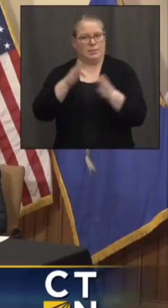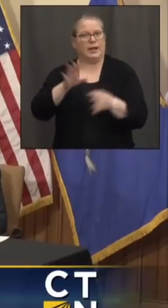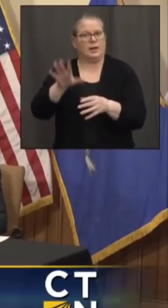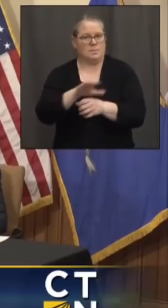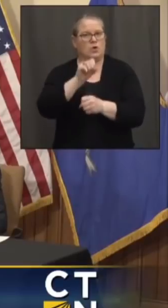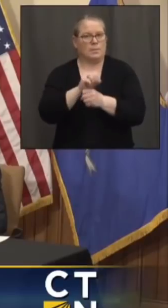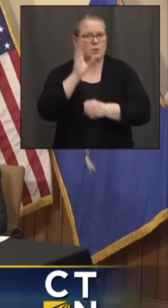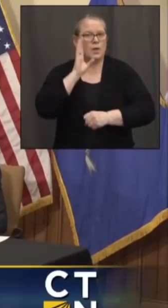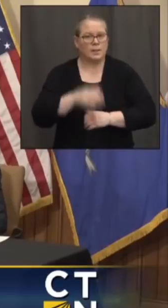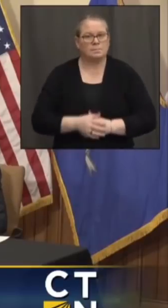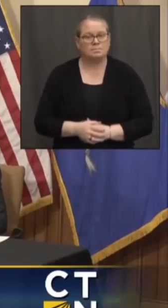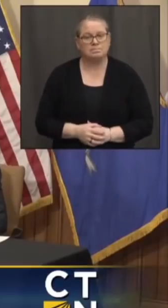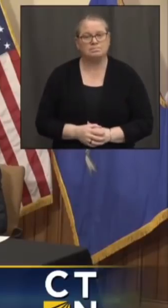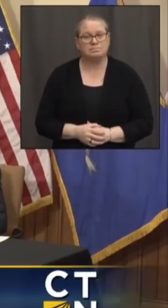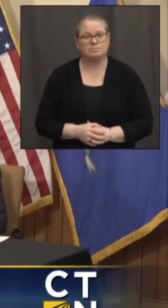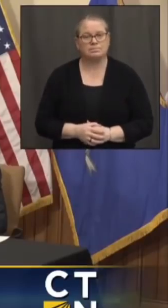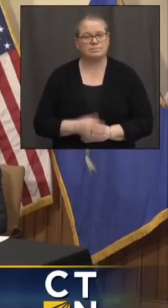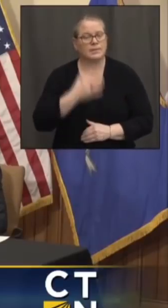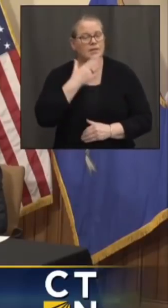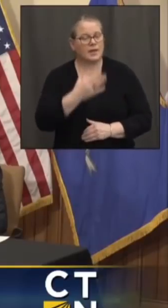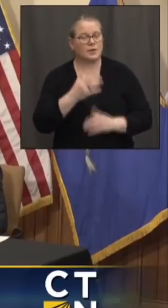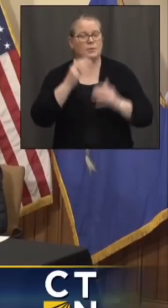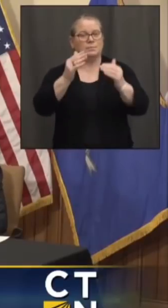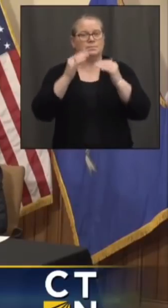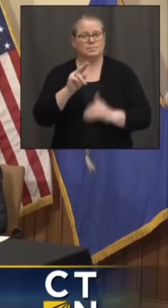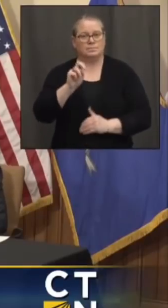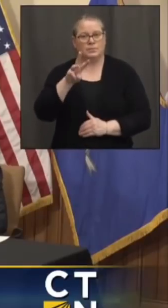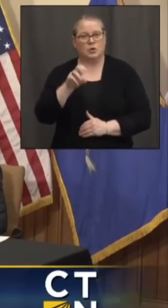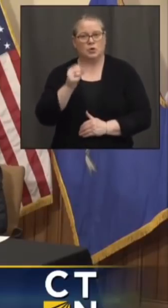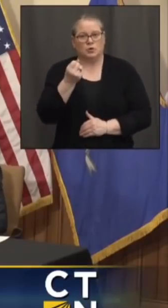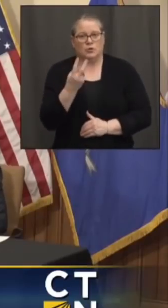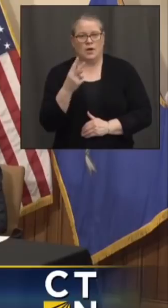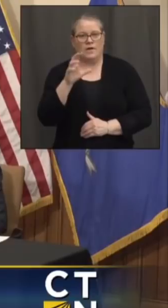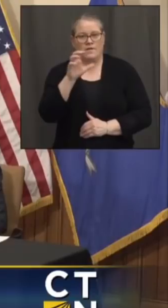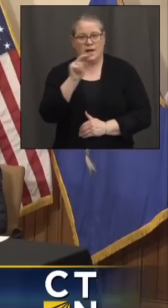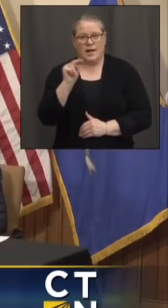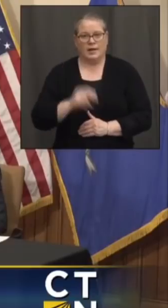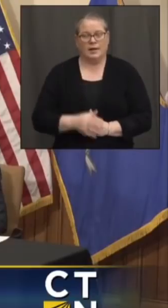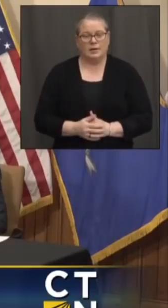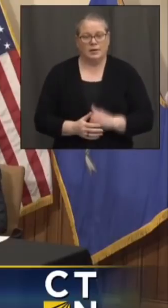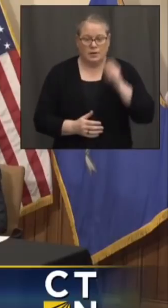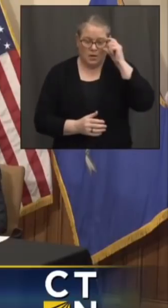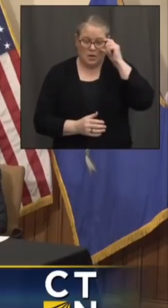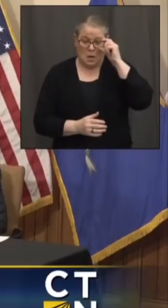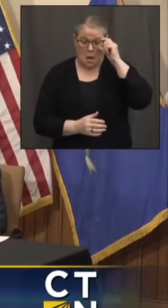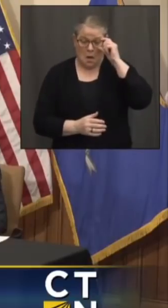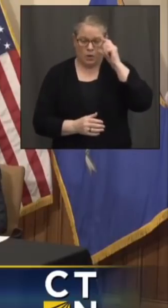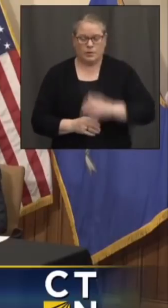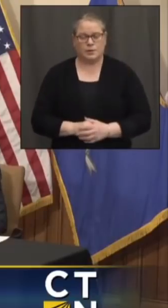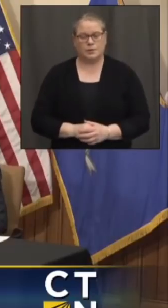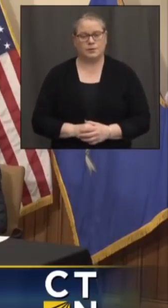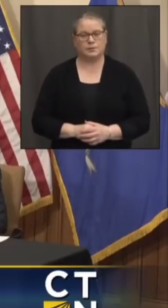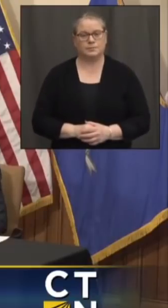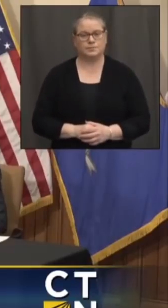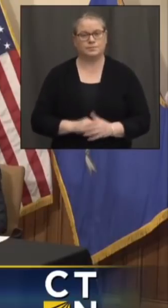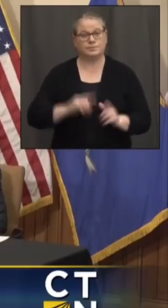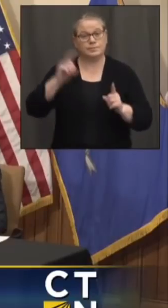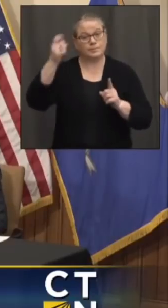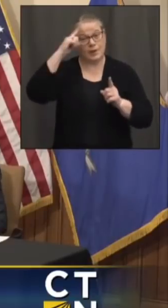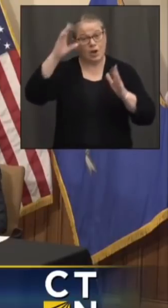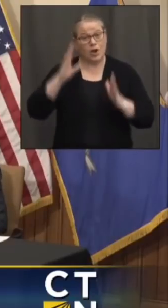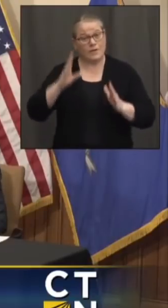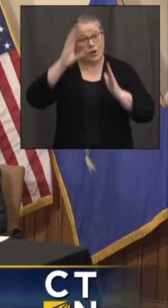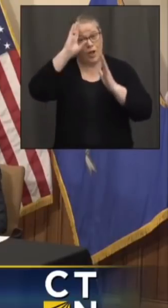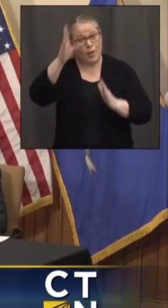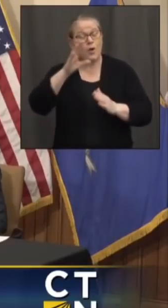Thank you. News 12 Connecticut. Hi, Governor. So now that we're opening it up to 65